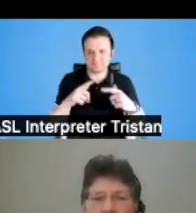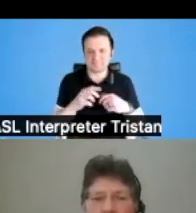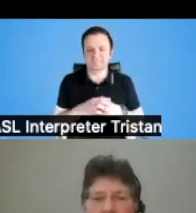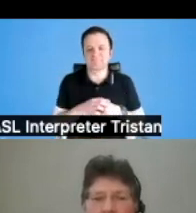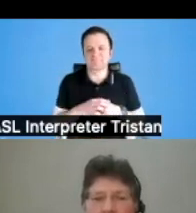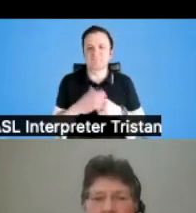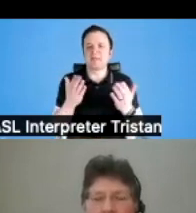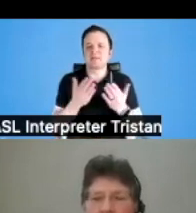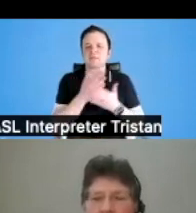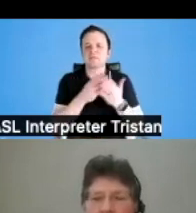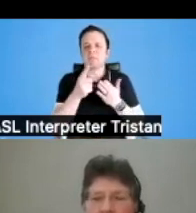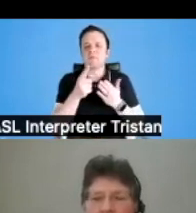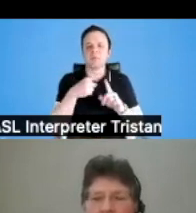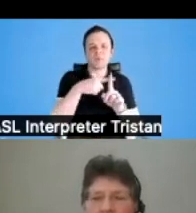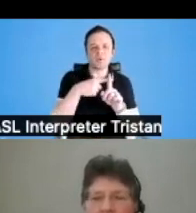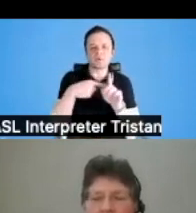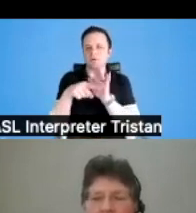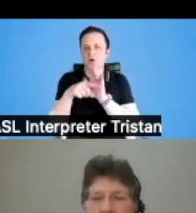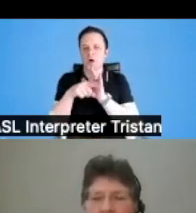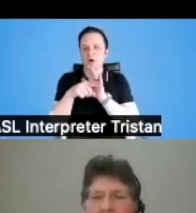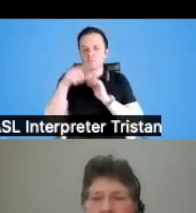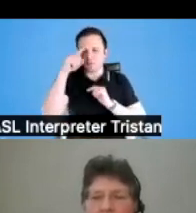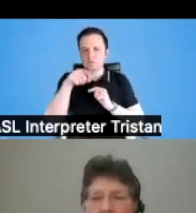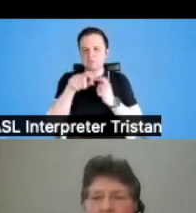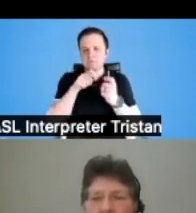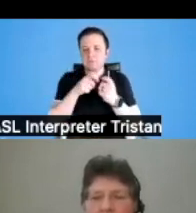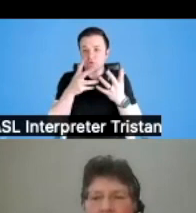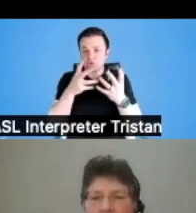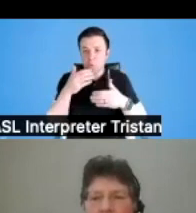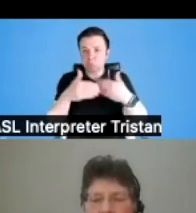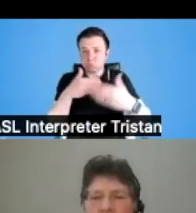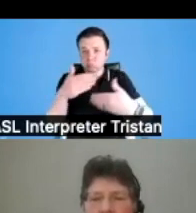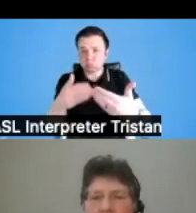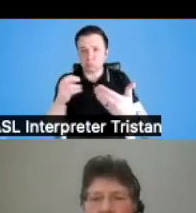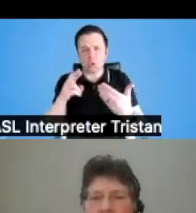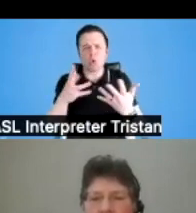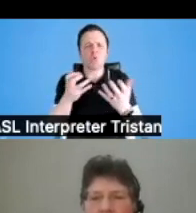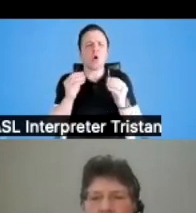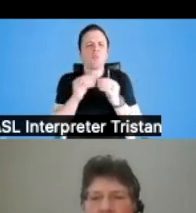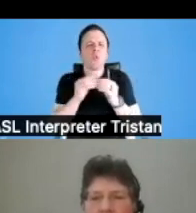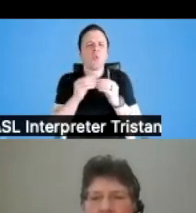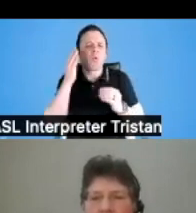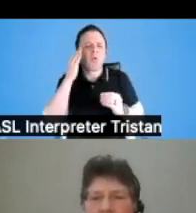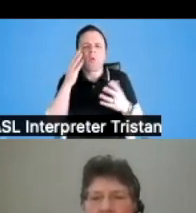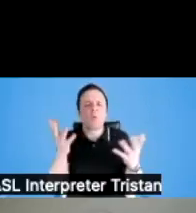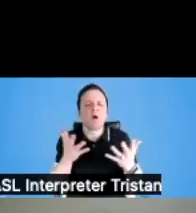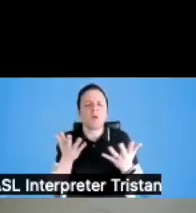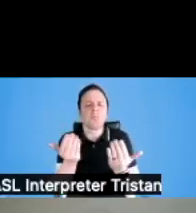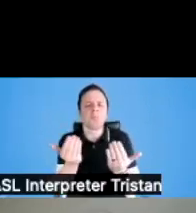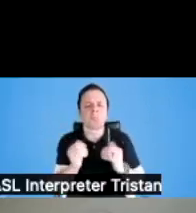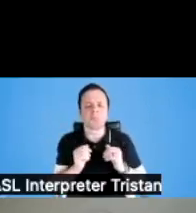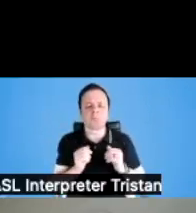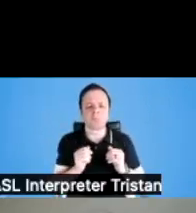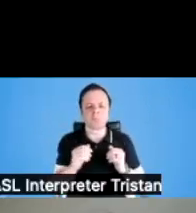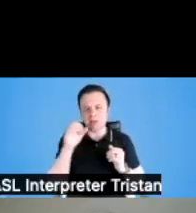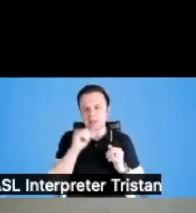some of the pros and cons of this. Do you want to move forward? What else would you like to know? And so I guess that's how